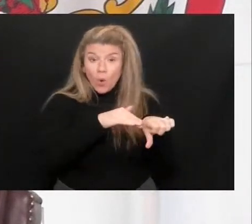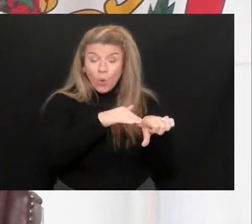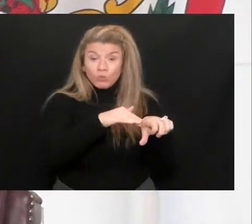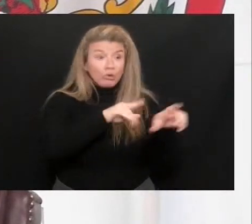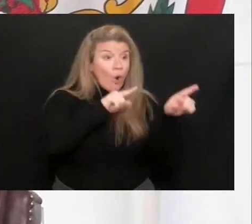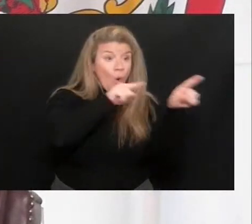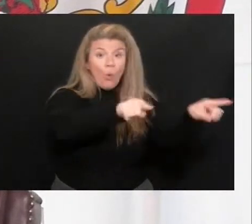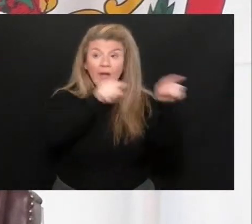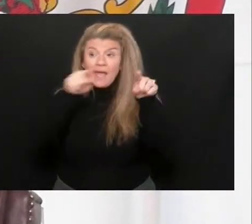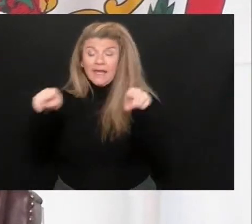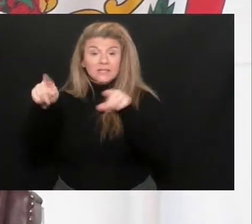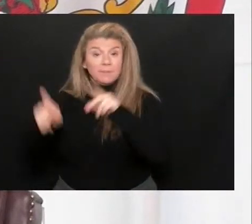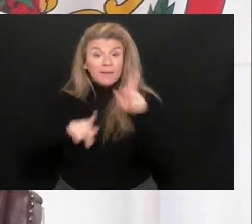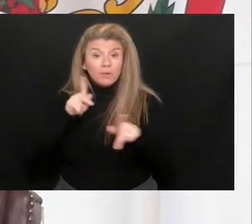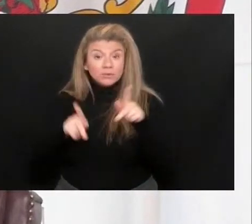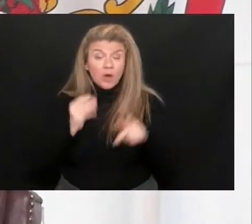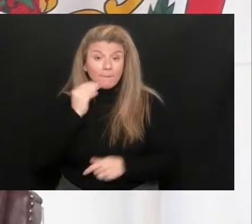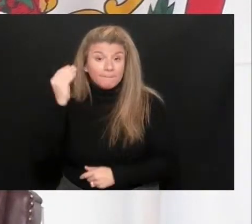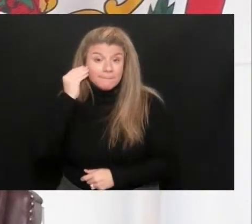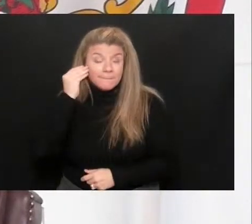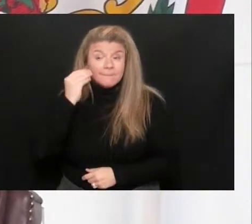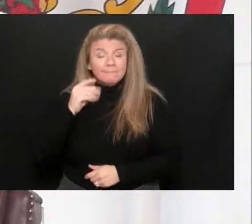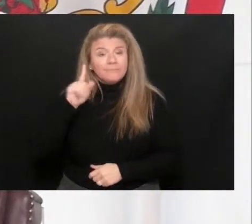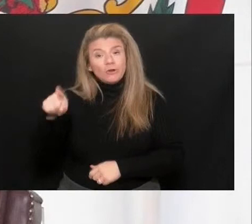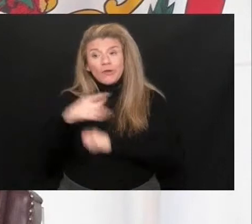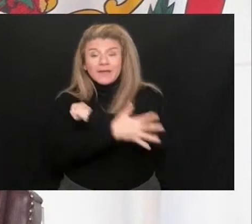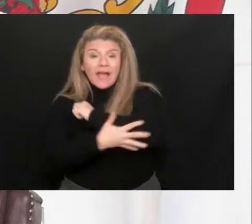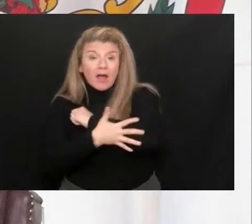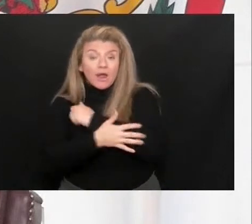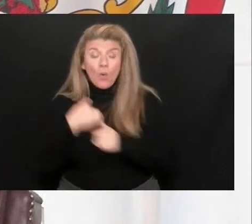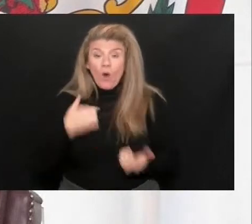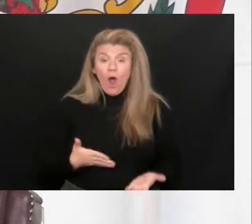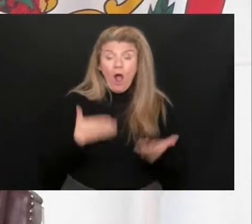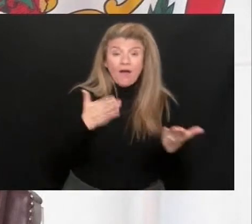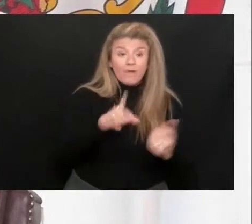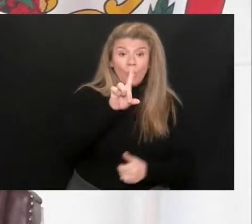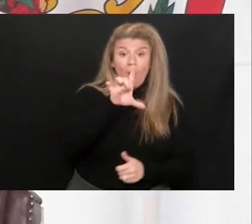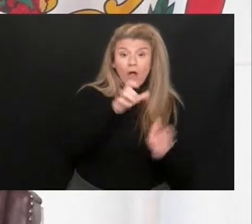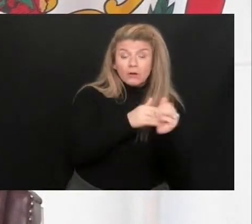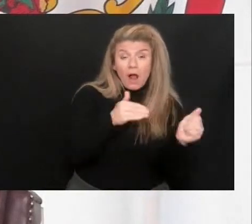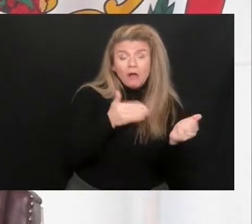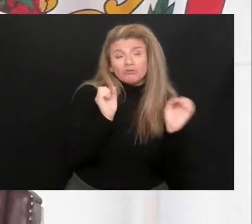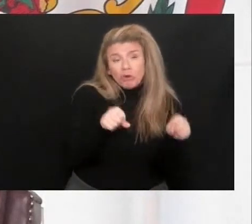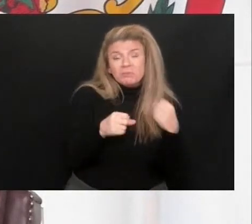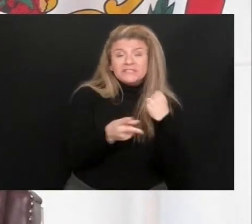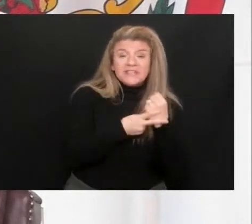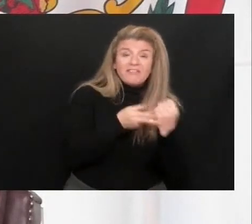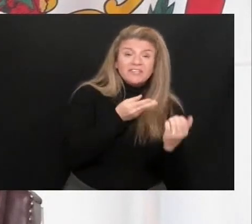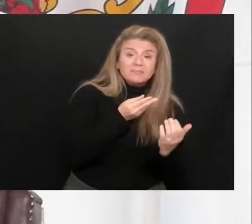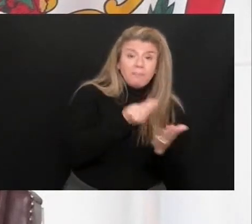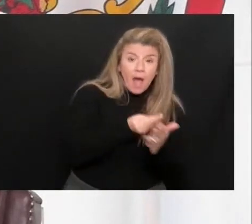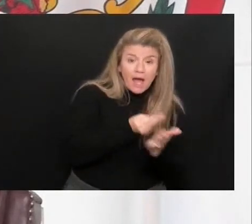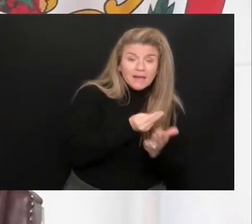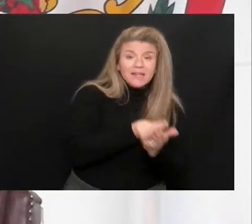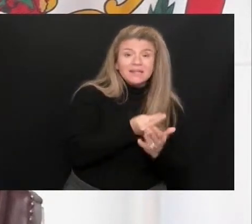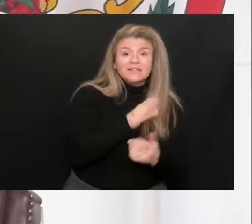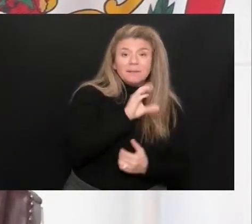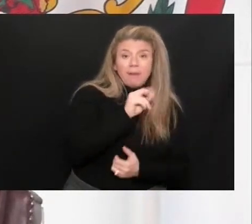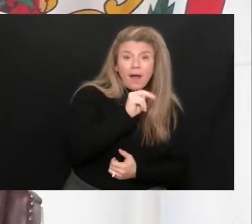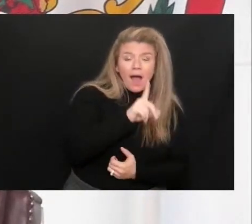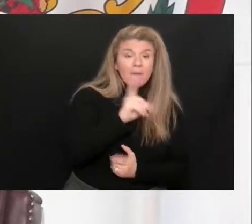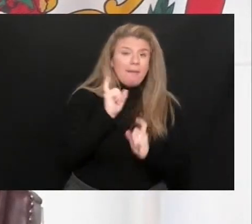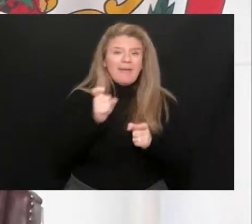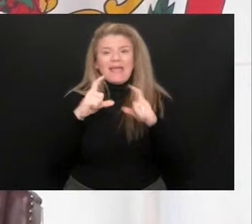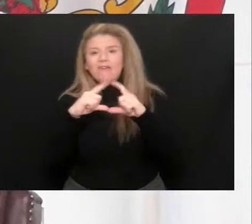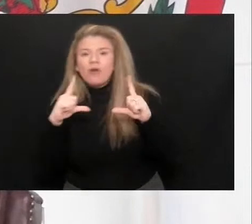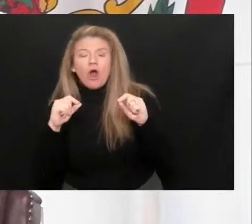going to the people to offering the $100 for whether it be savings bonds or whether it be a gift